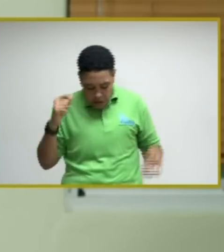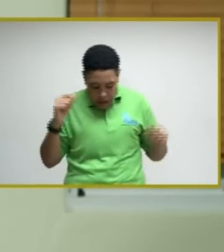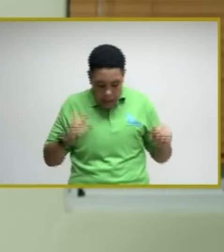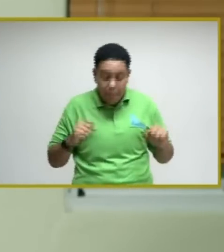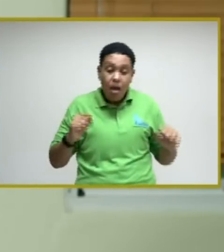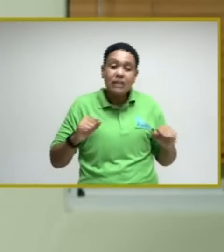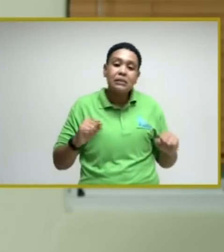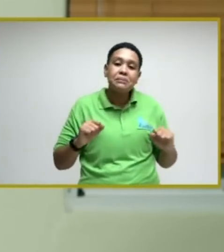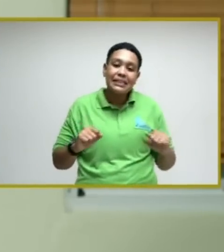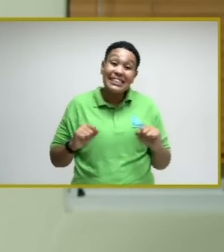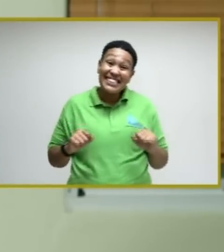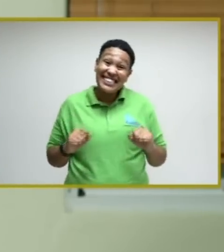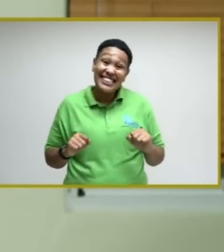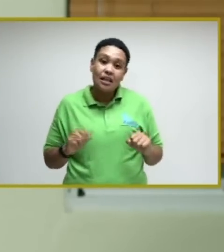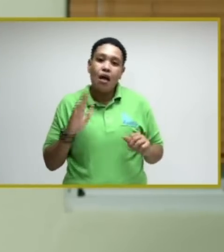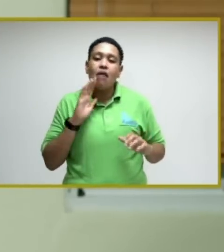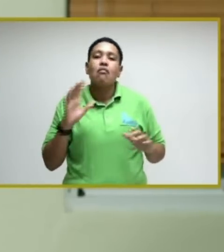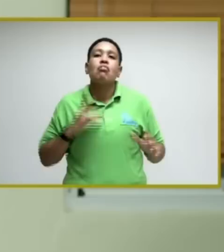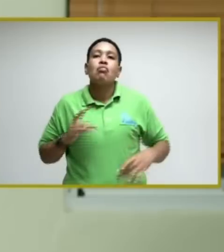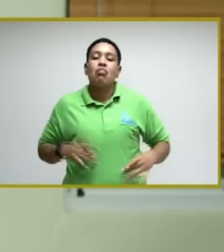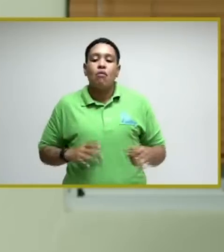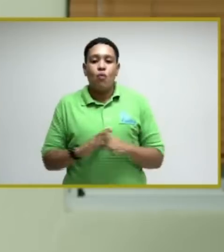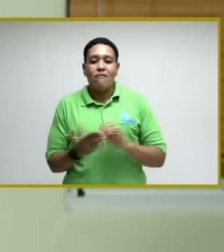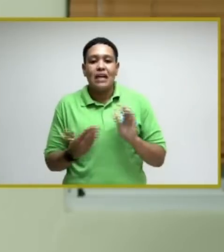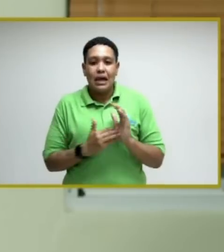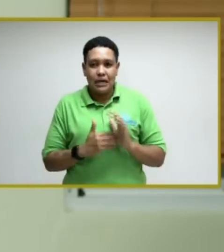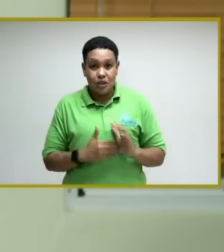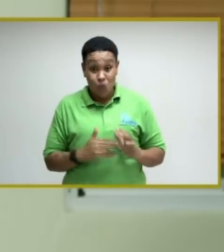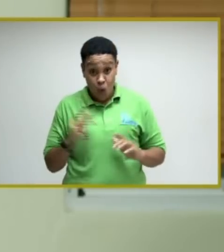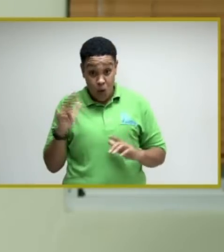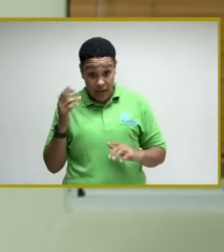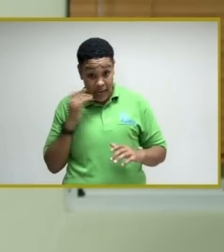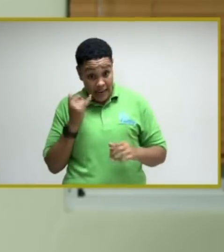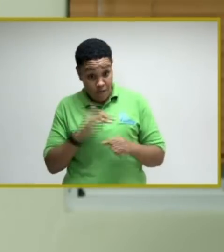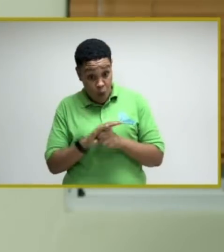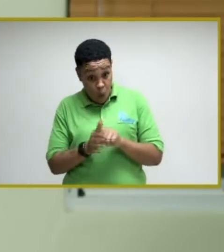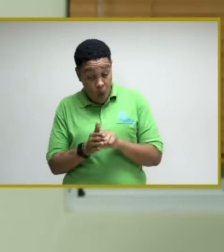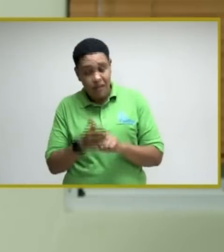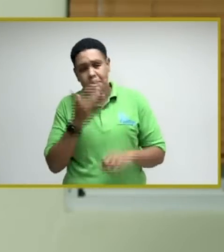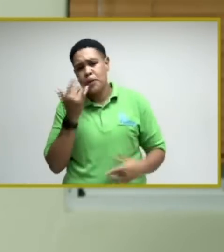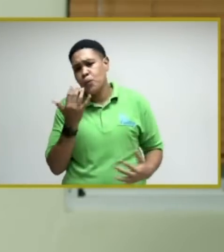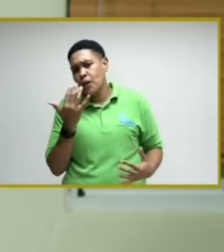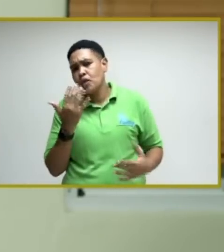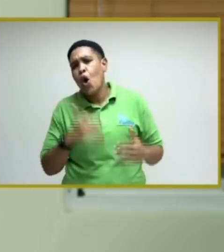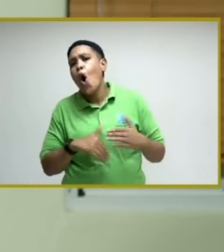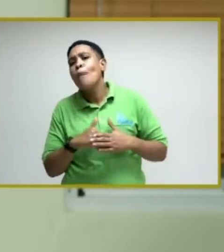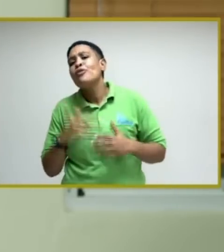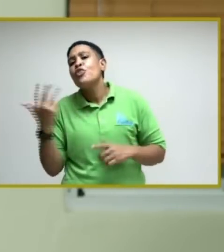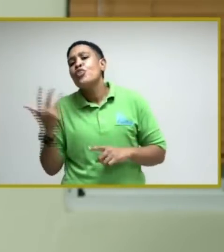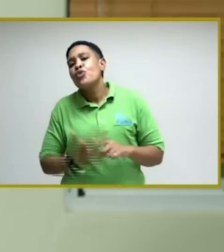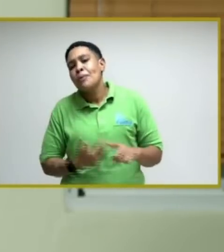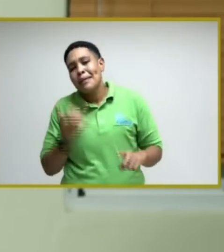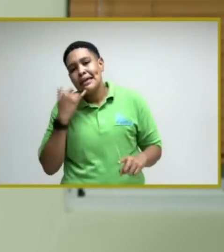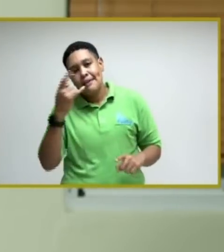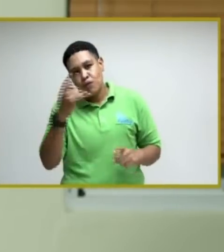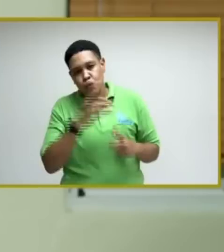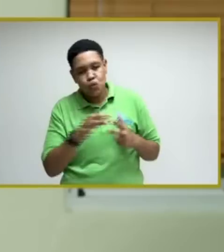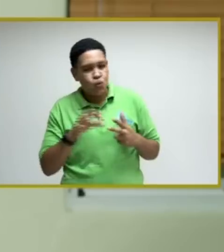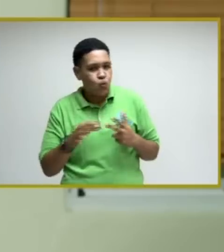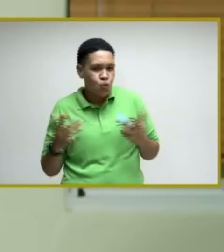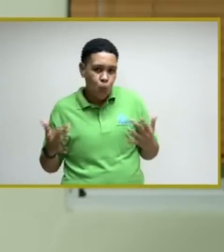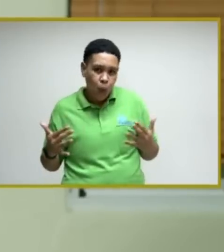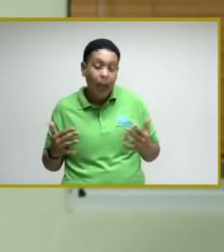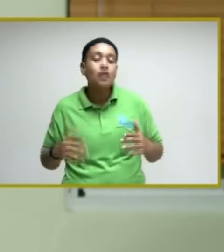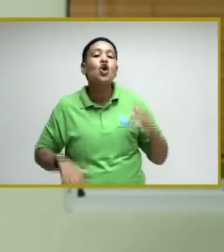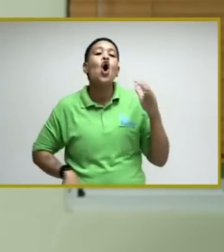of being reinfected. And so that is the recommendation. If you choose to wait, don't wait